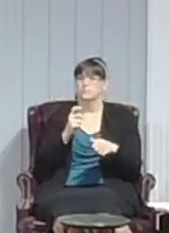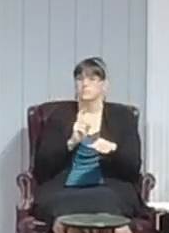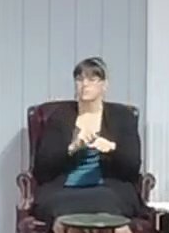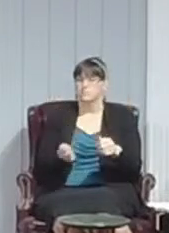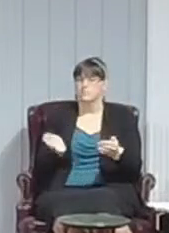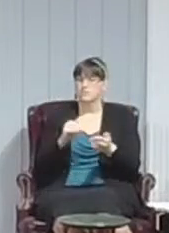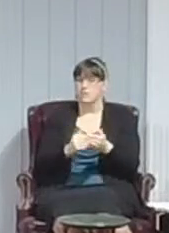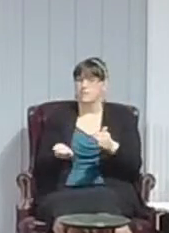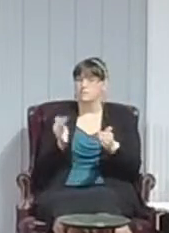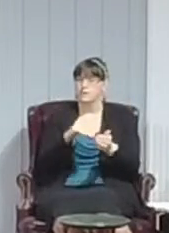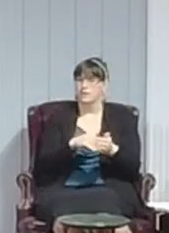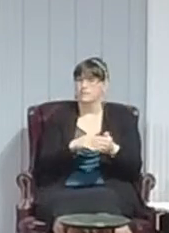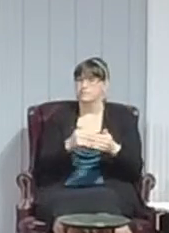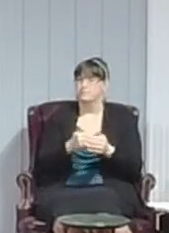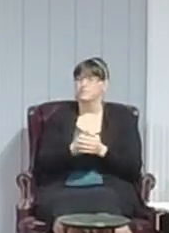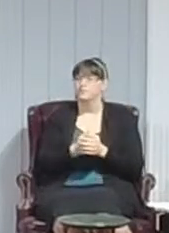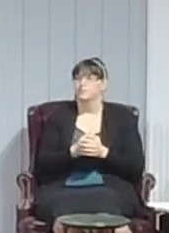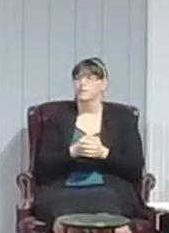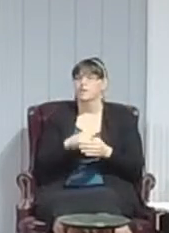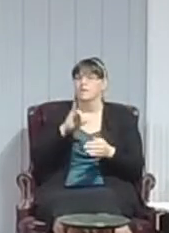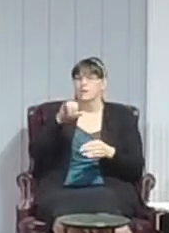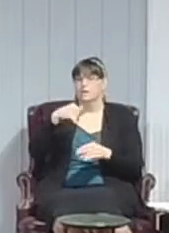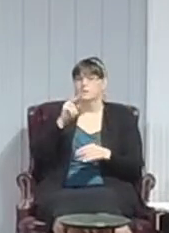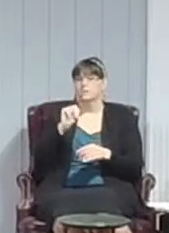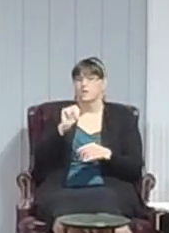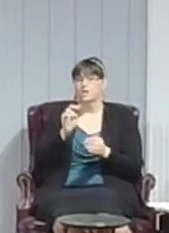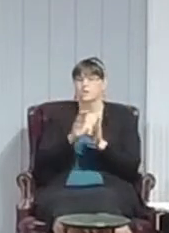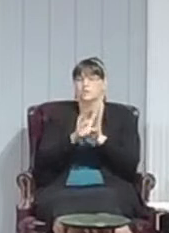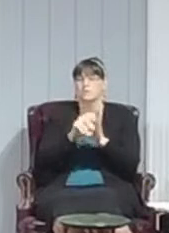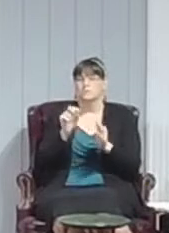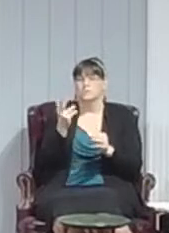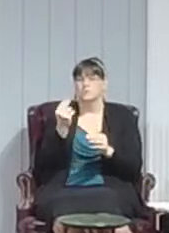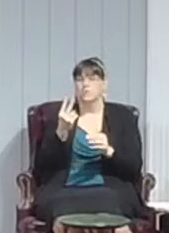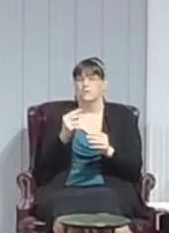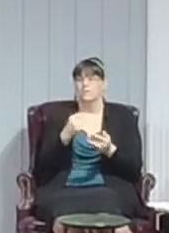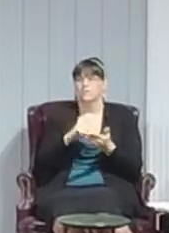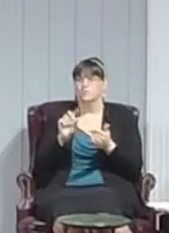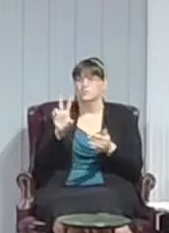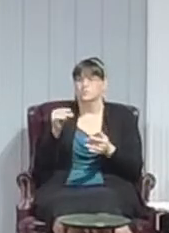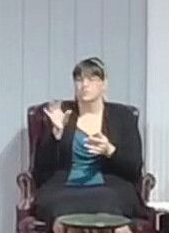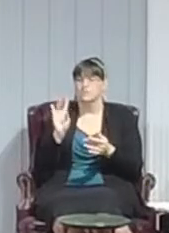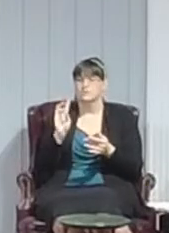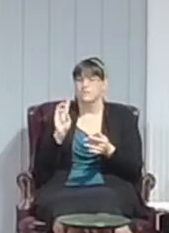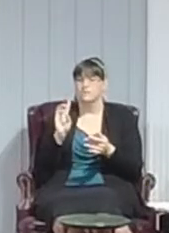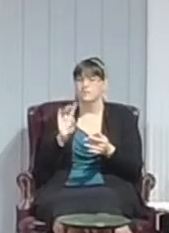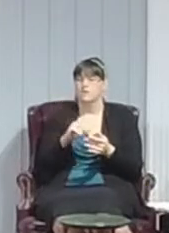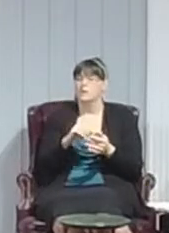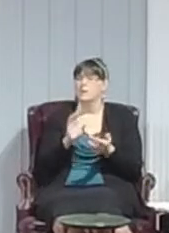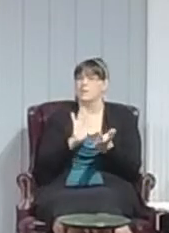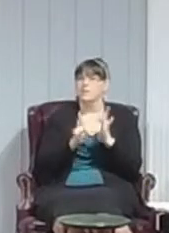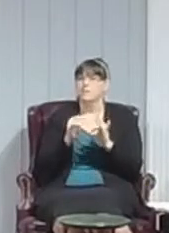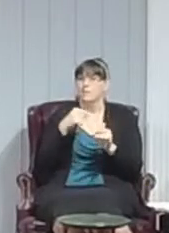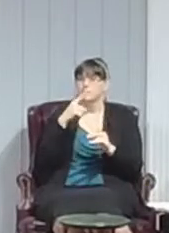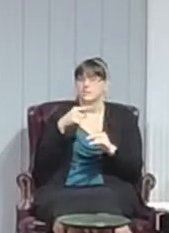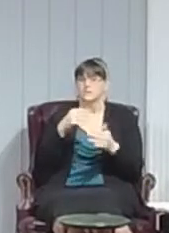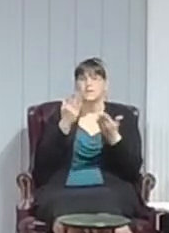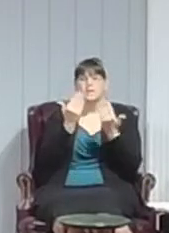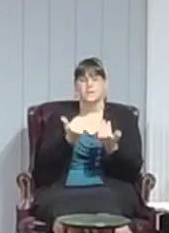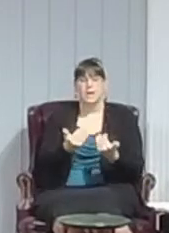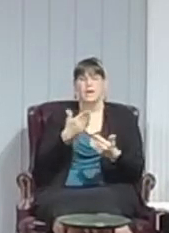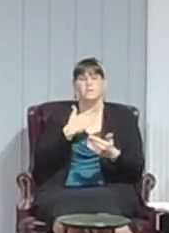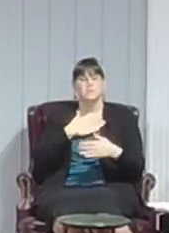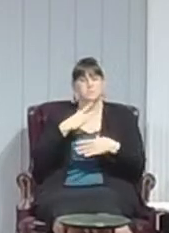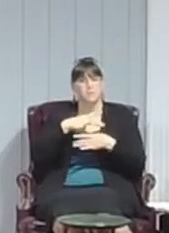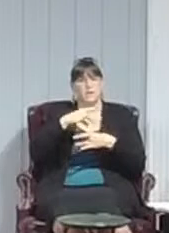I notice in John chapter 12 and verse 27, the Bible says, this is Jesus, says, now is my